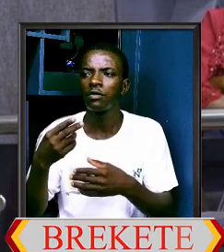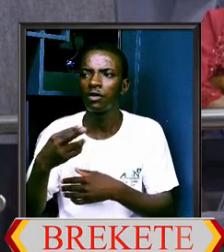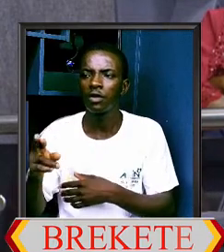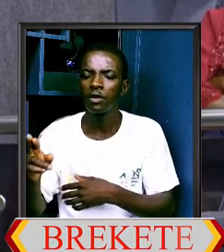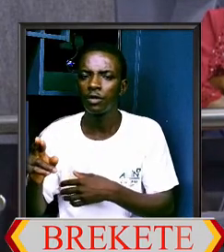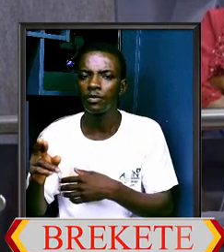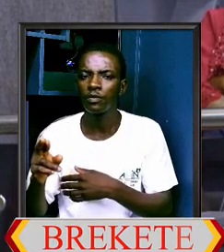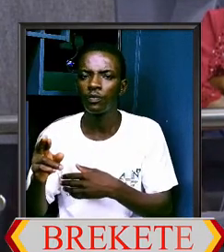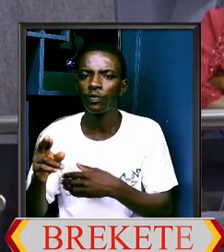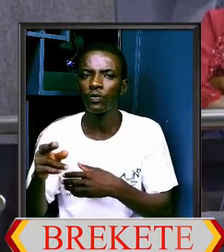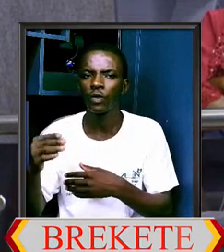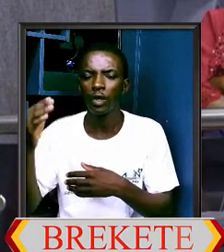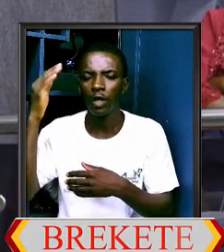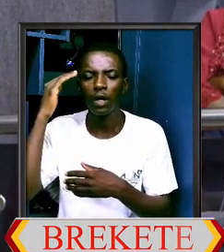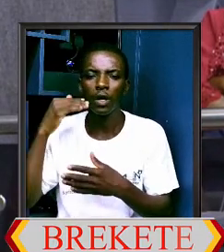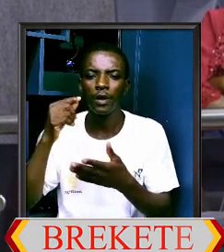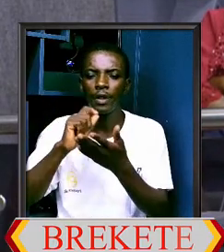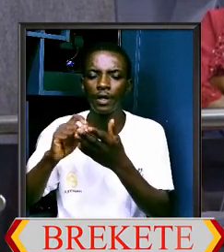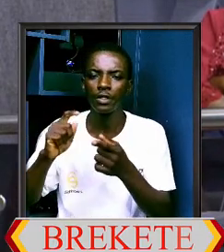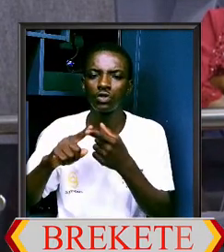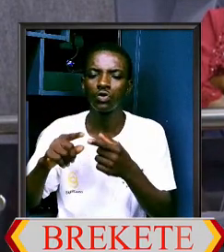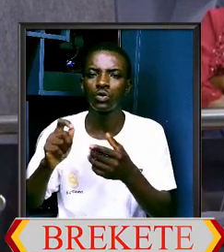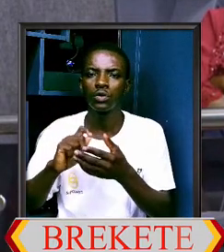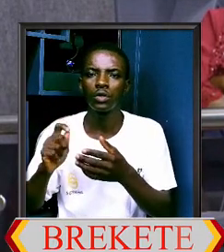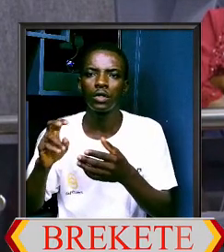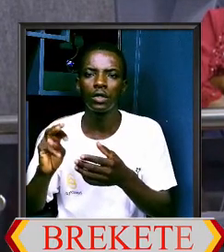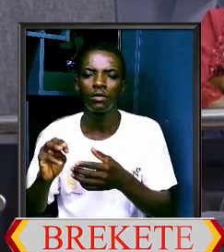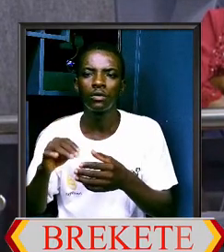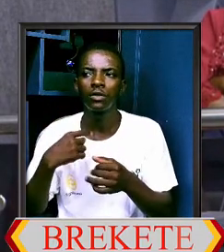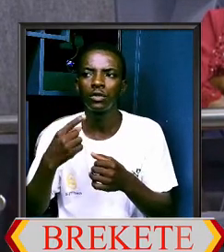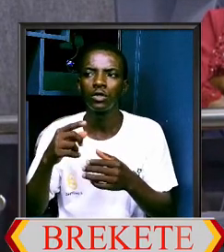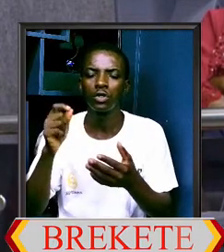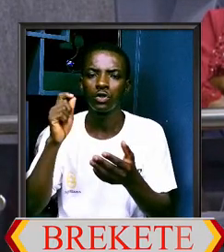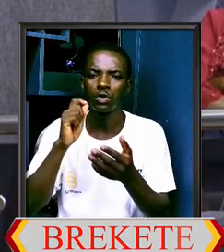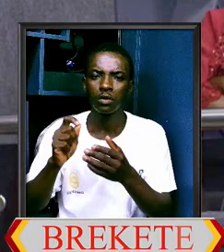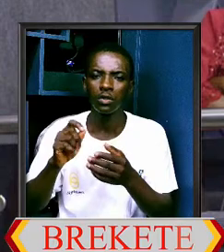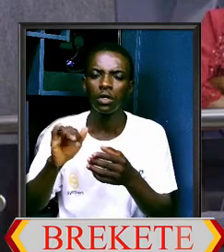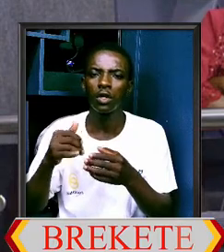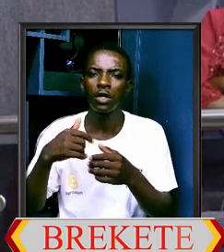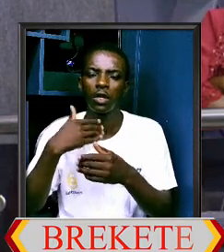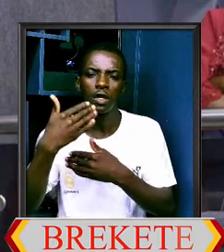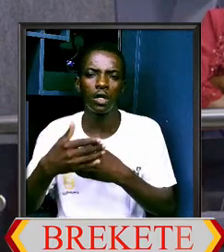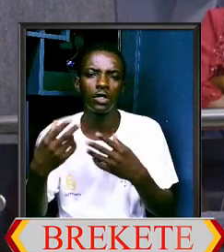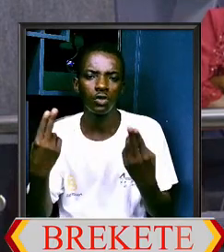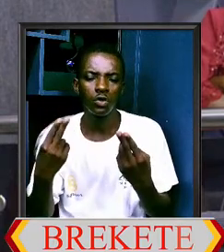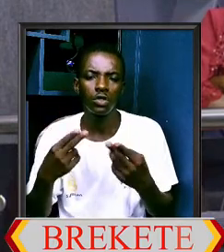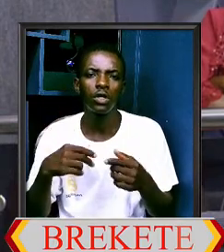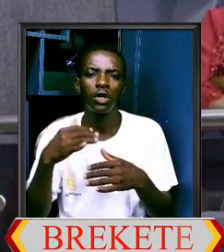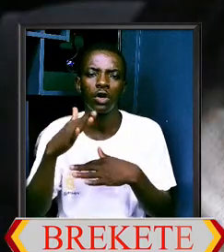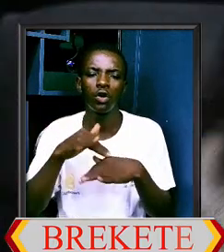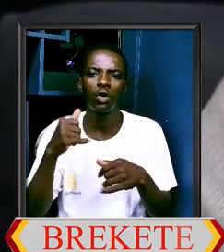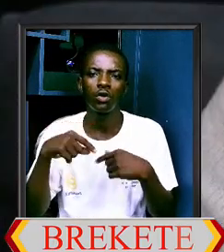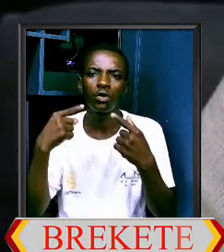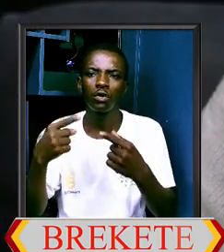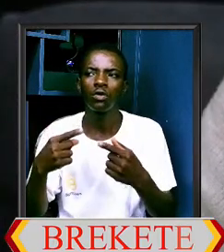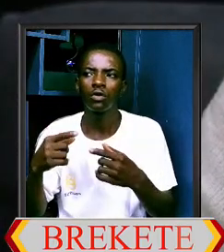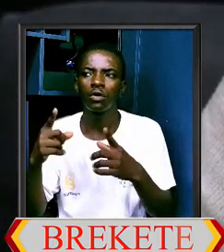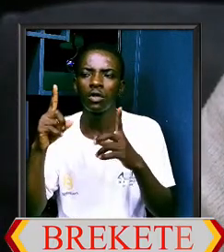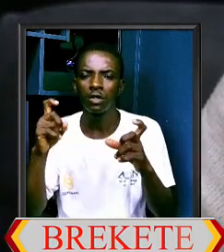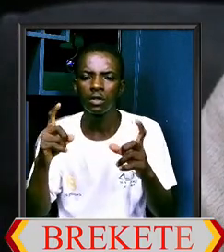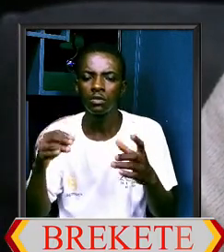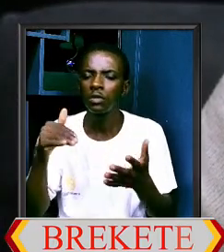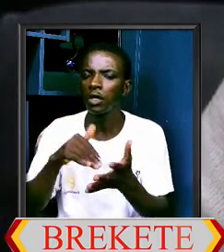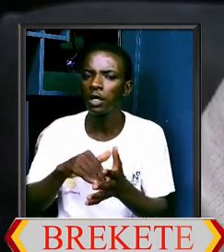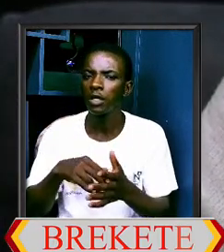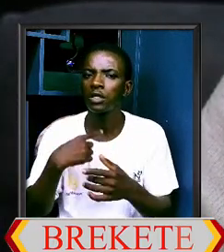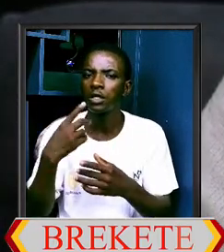their head letter to write a letter to them. They say noted. The following Thursday, they now called me. I went, they examined me